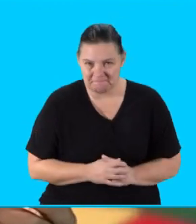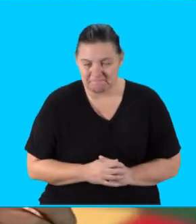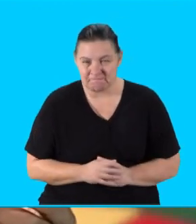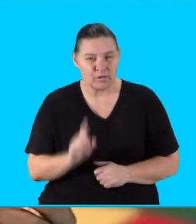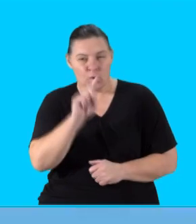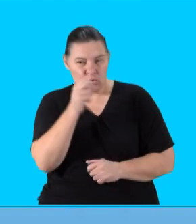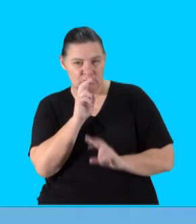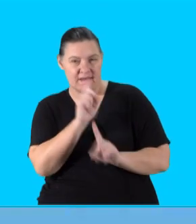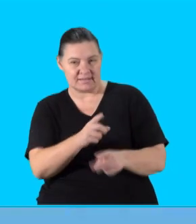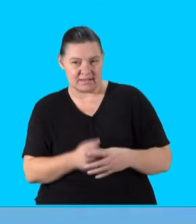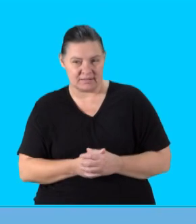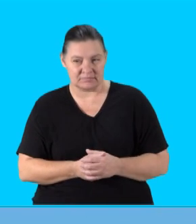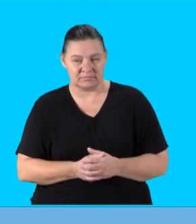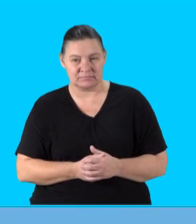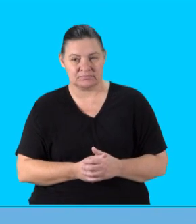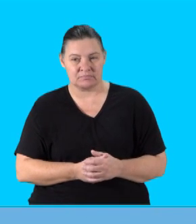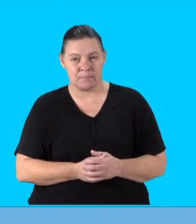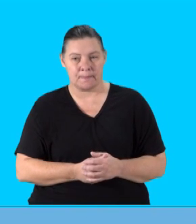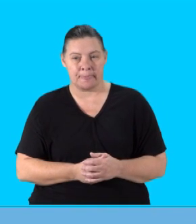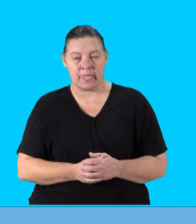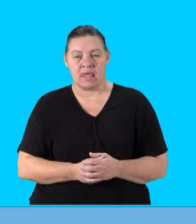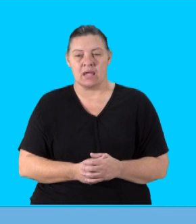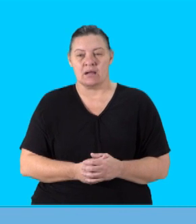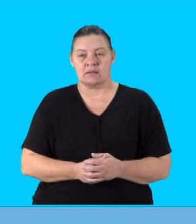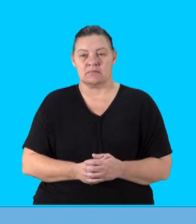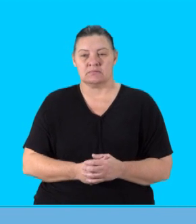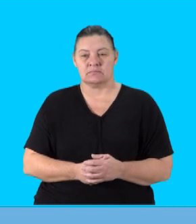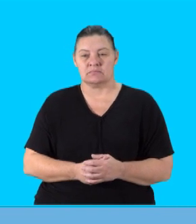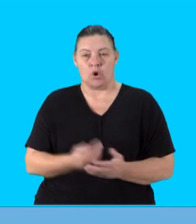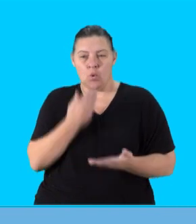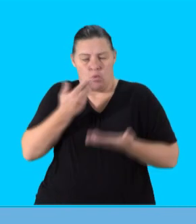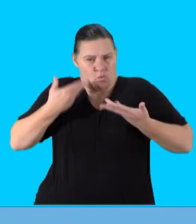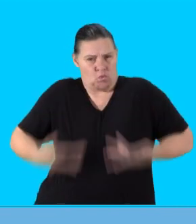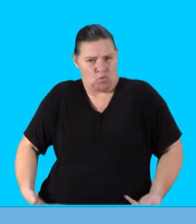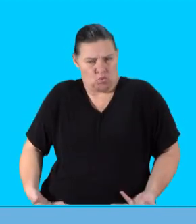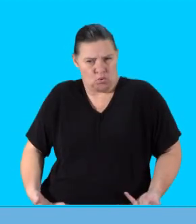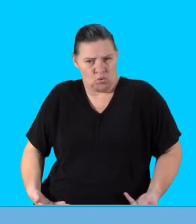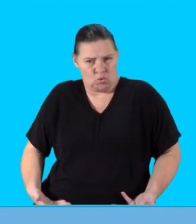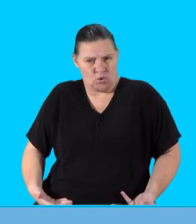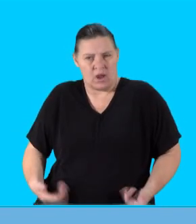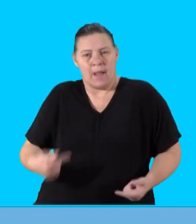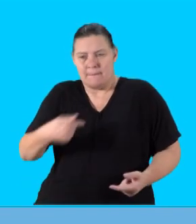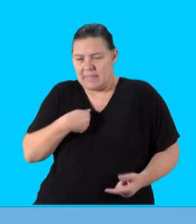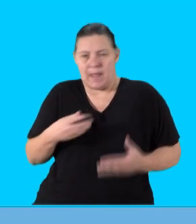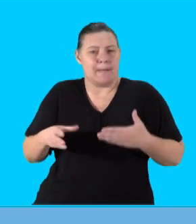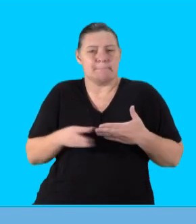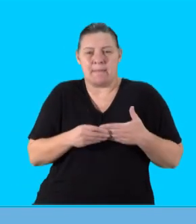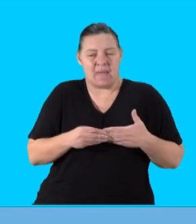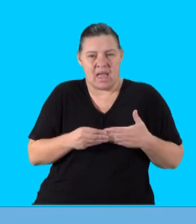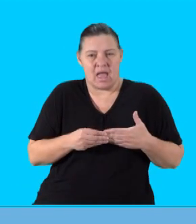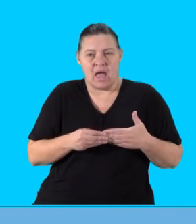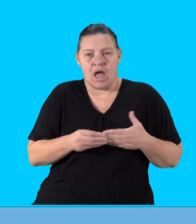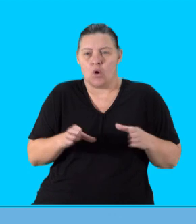the following question. So, who am I? Now, the first question is asking you, I am not really a member of the group